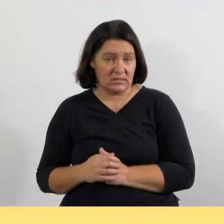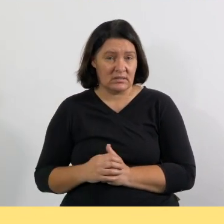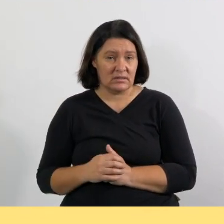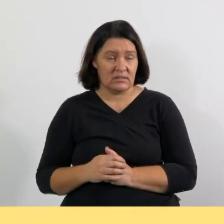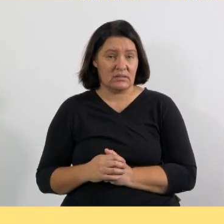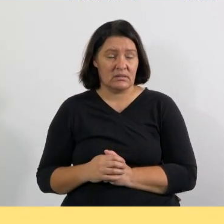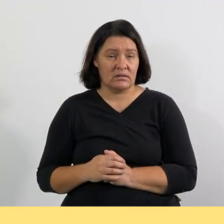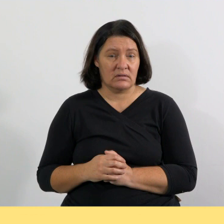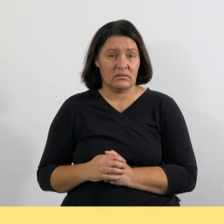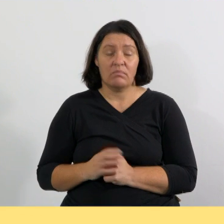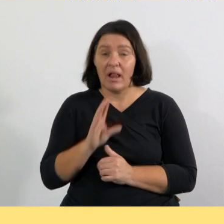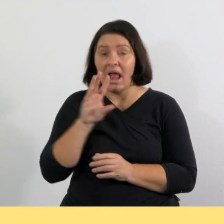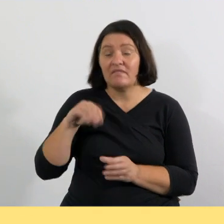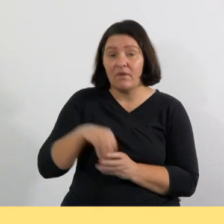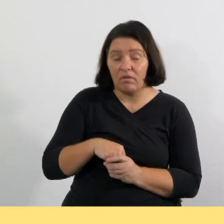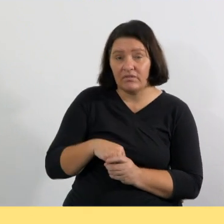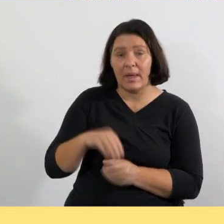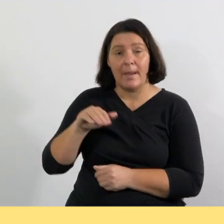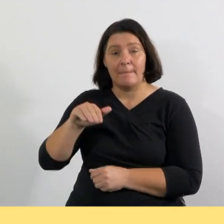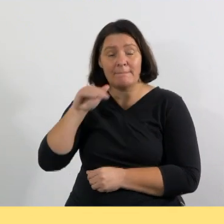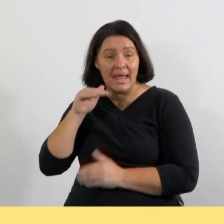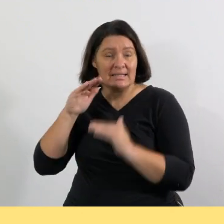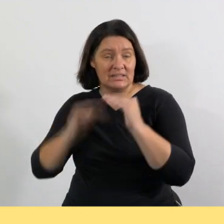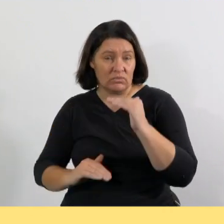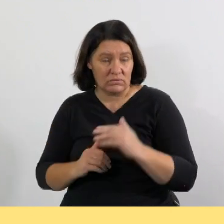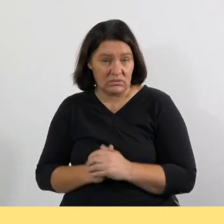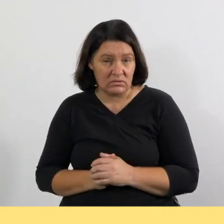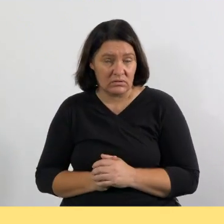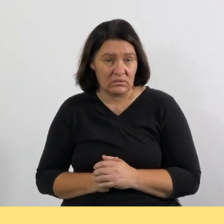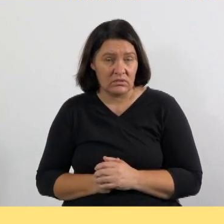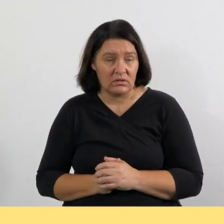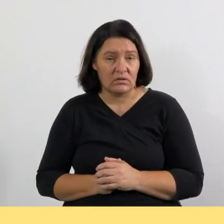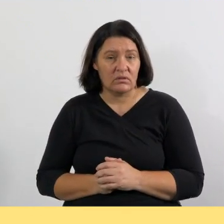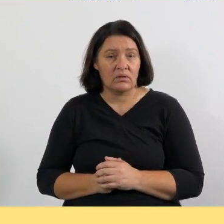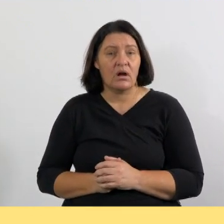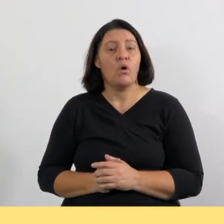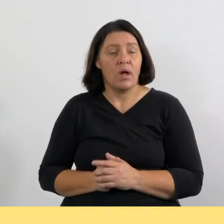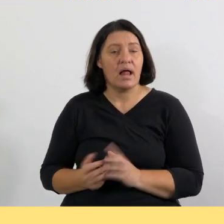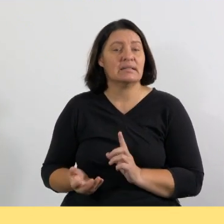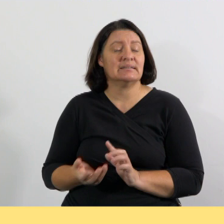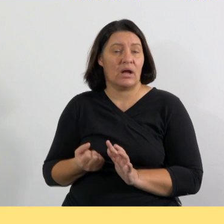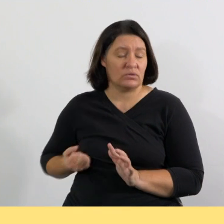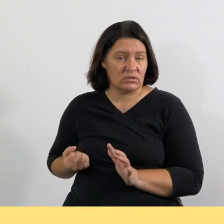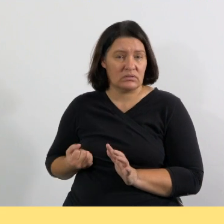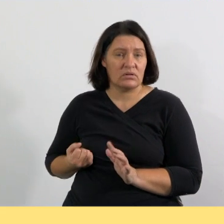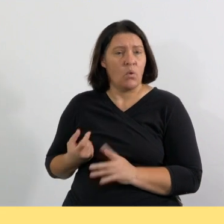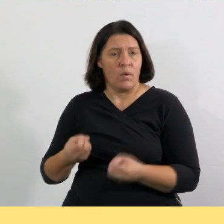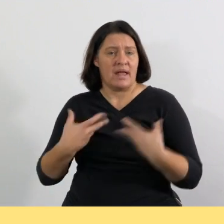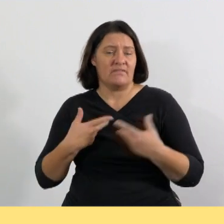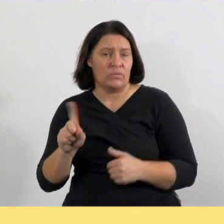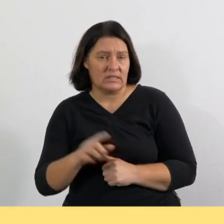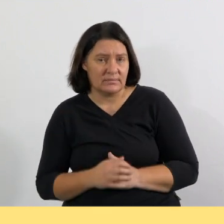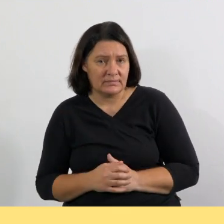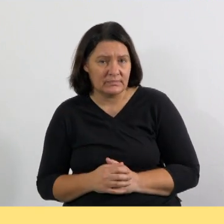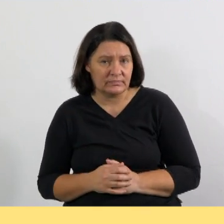49,900, which includes bank and discount, let us therefore take out what